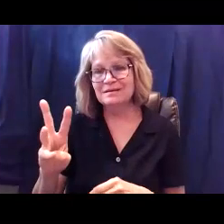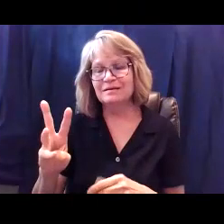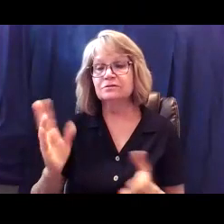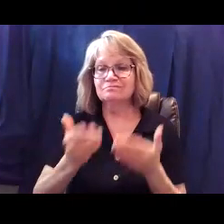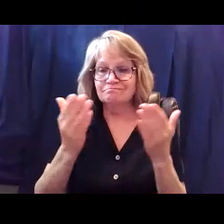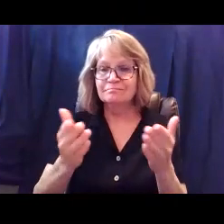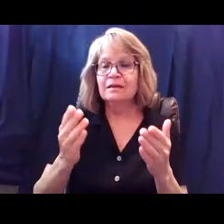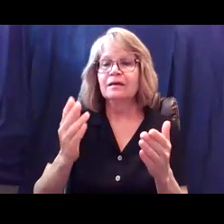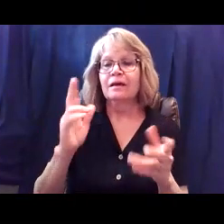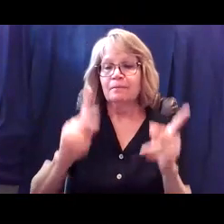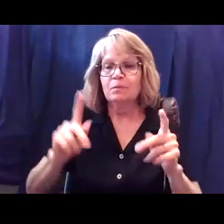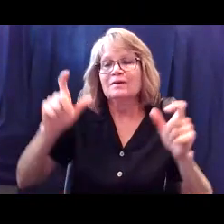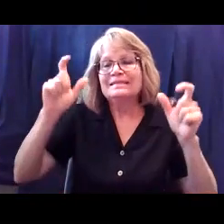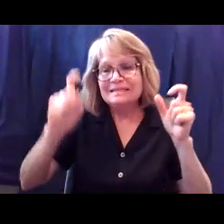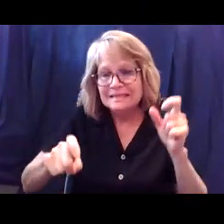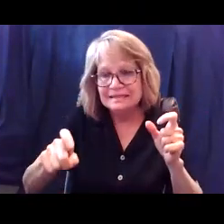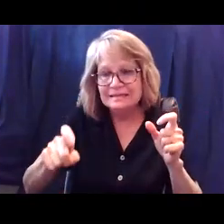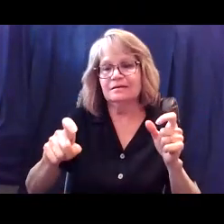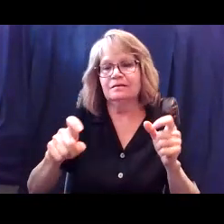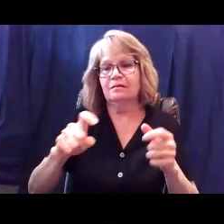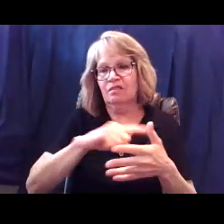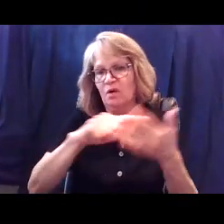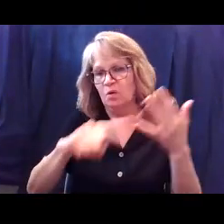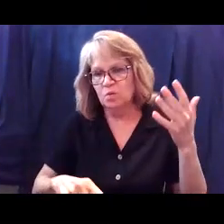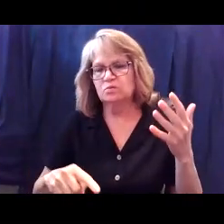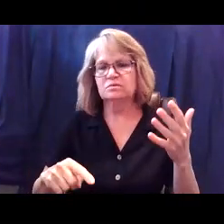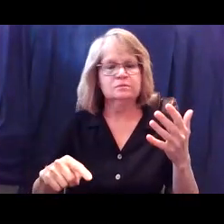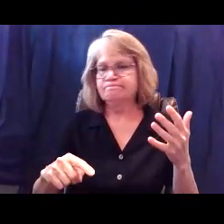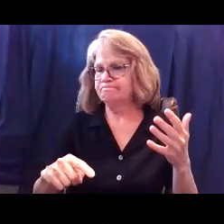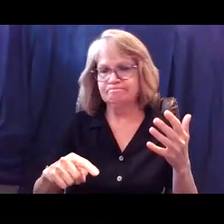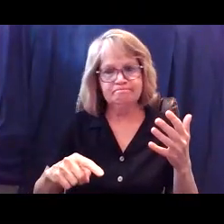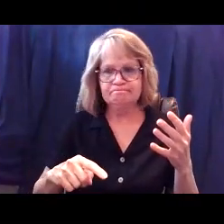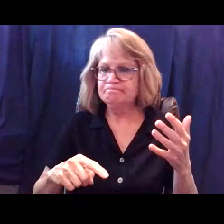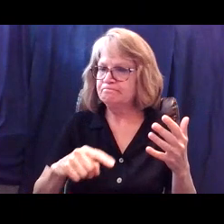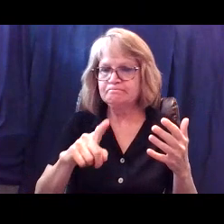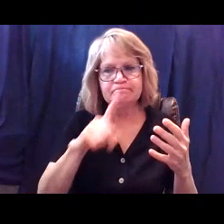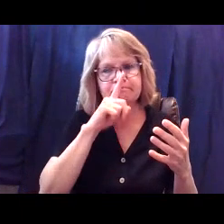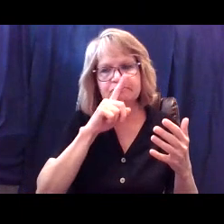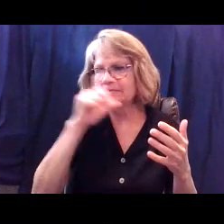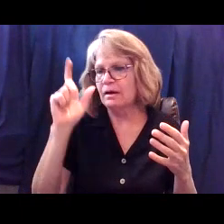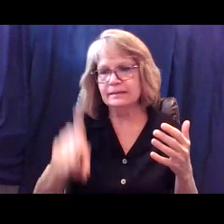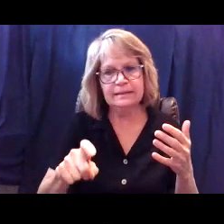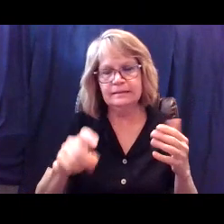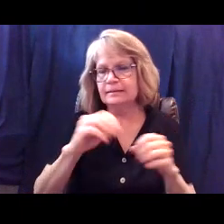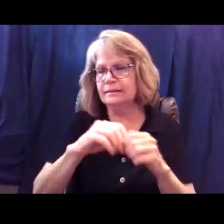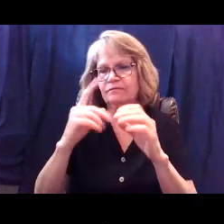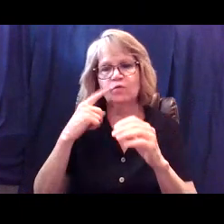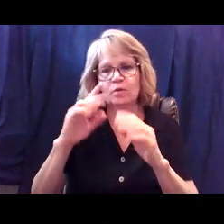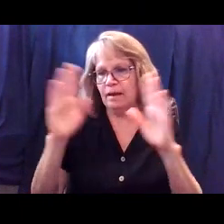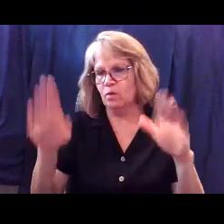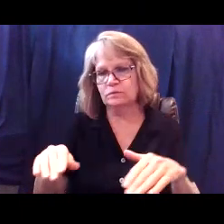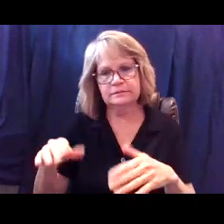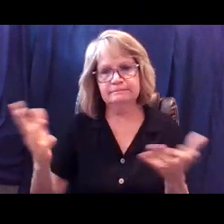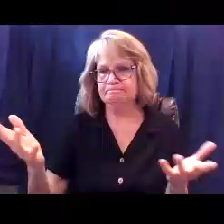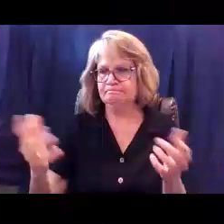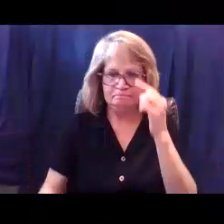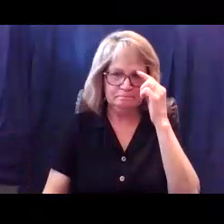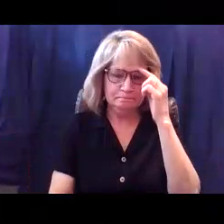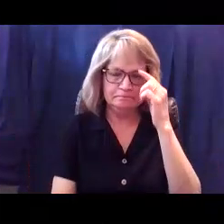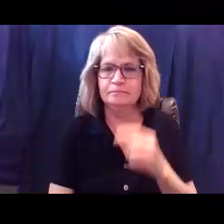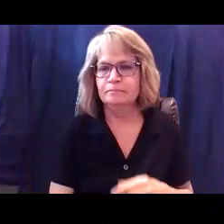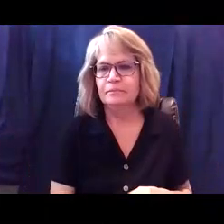individuals need to have these additional products, and they are not needed in a housing setting. So I do want to be clear around that. Some